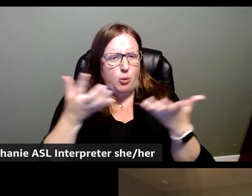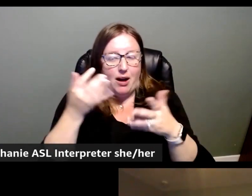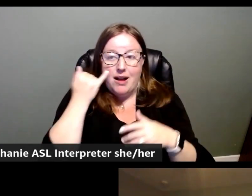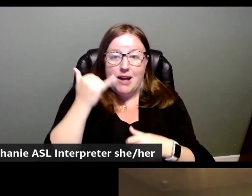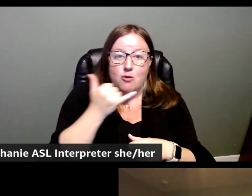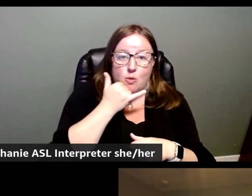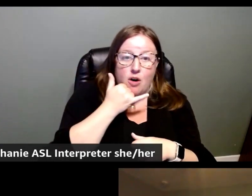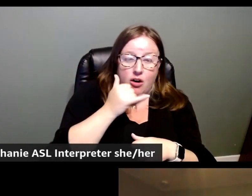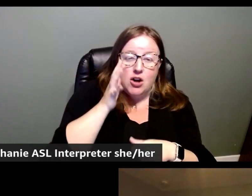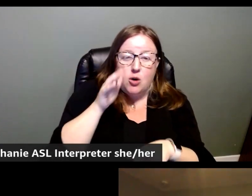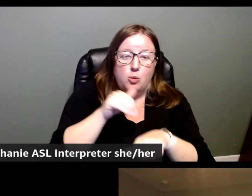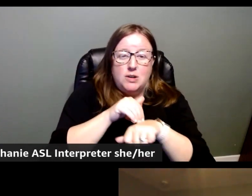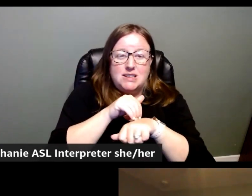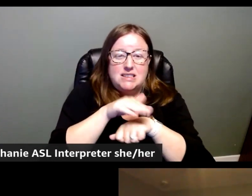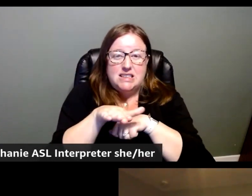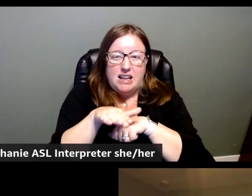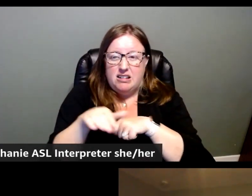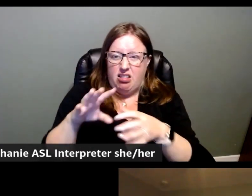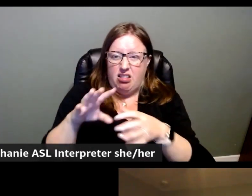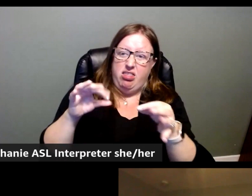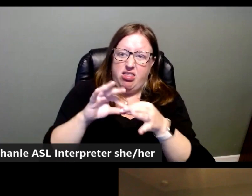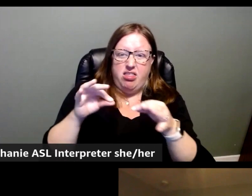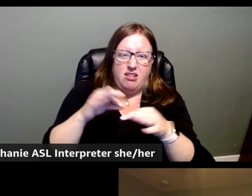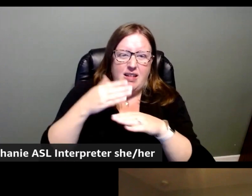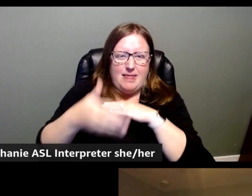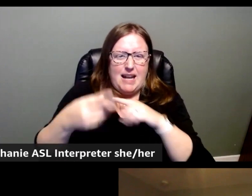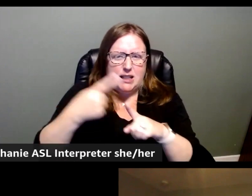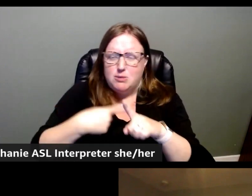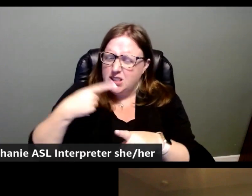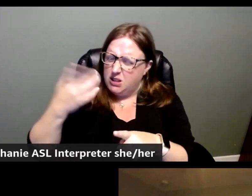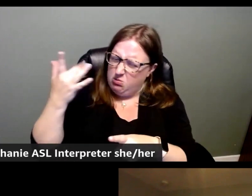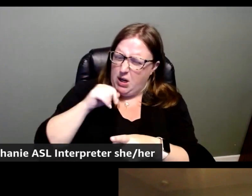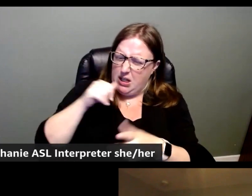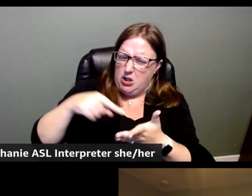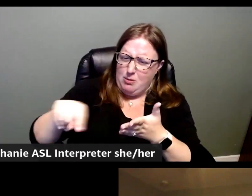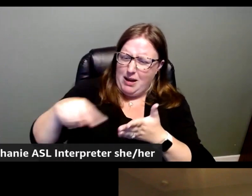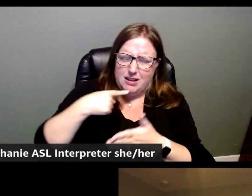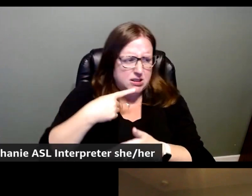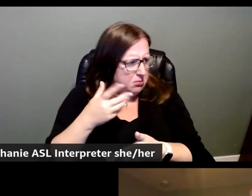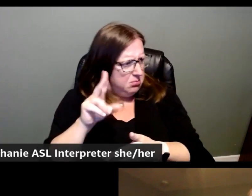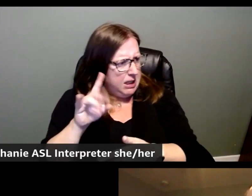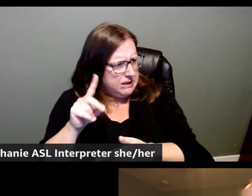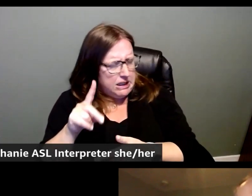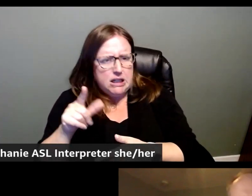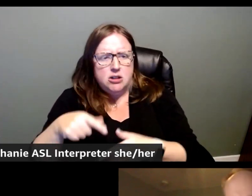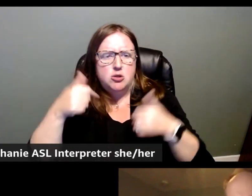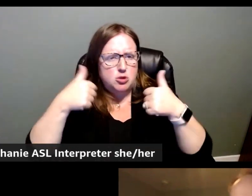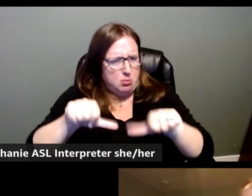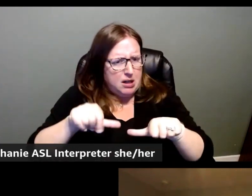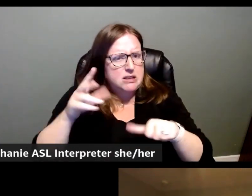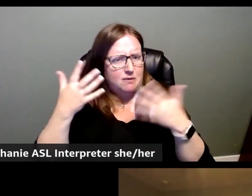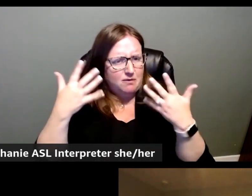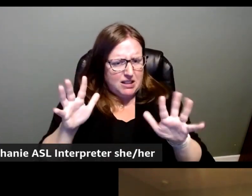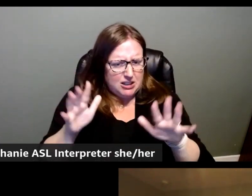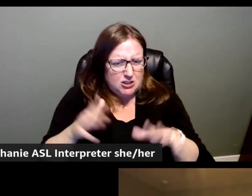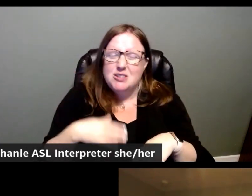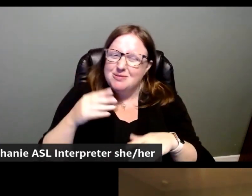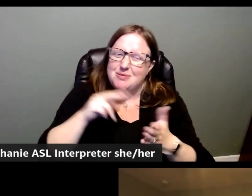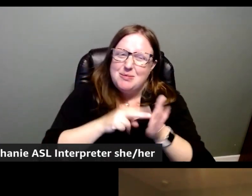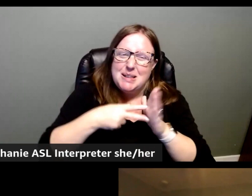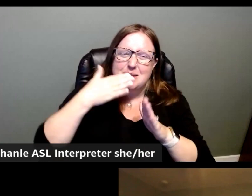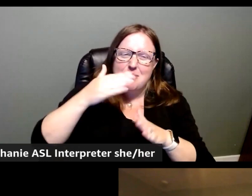you're going to send a nastygram to that customer next month and say, hey, why didn't you pay me? And they'll say, I sent you the check, you deposited the check, and then it looks bad for the company.